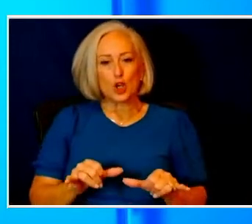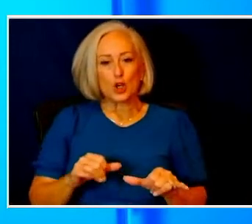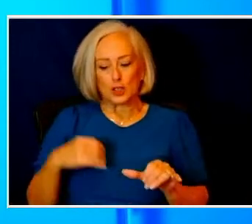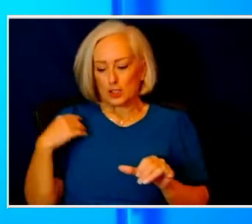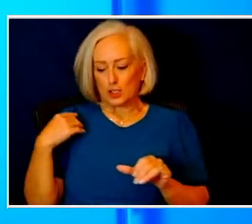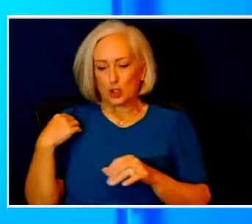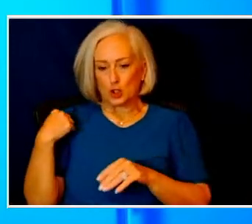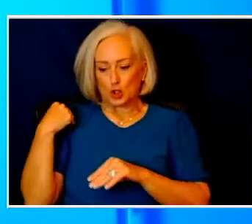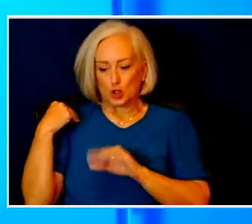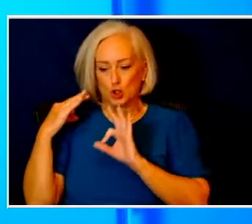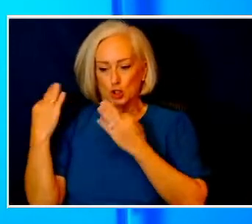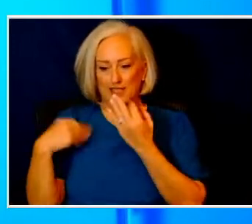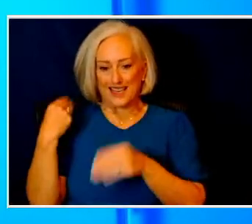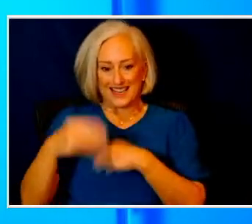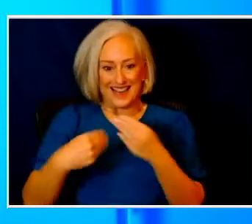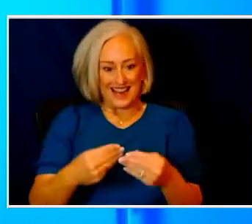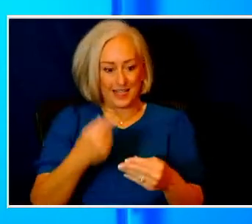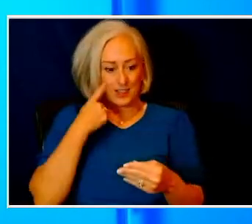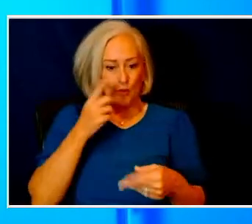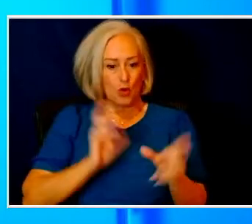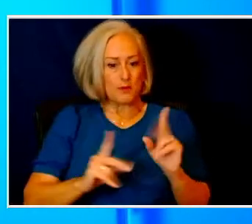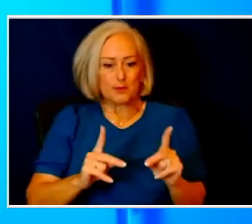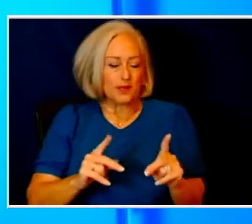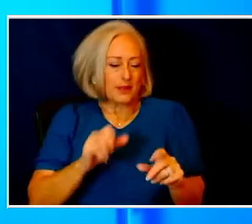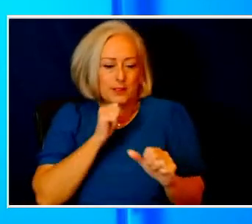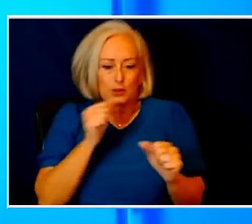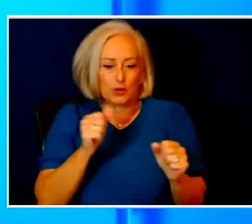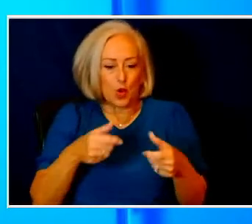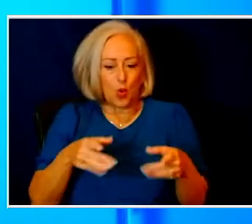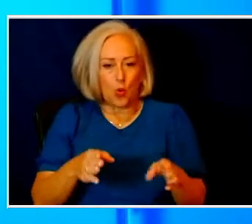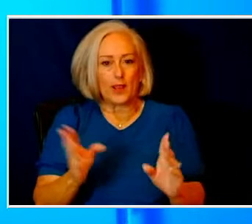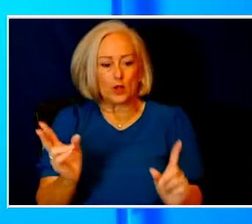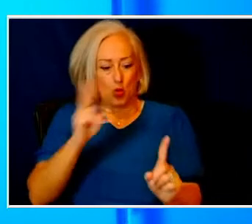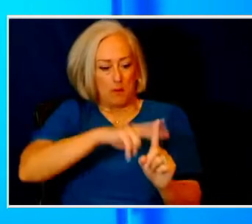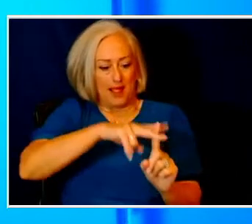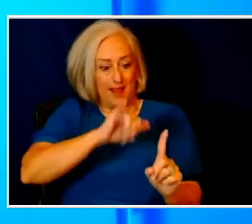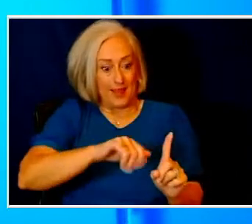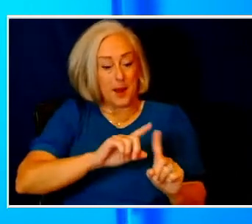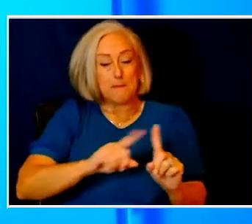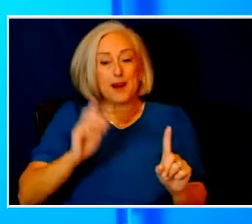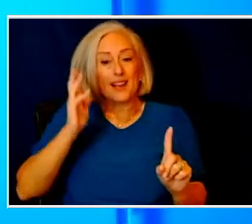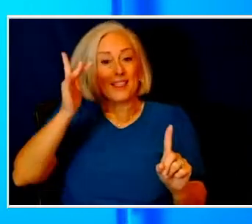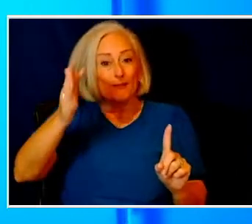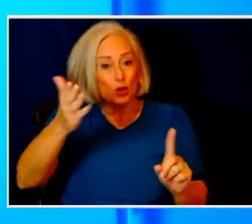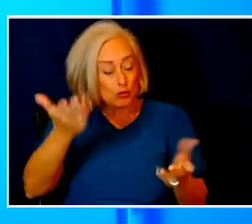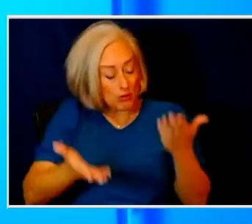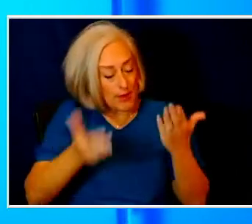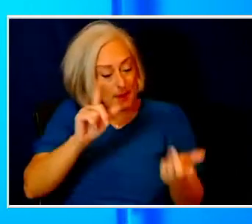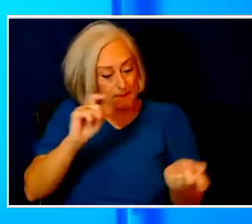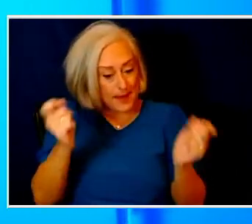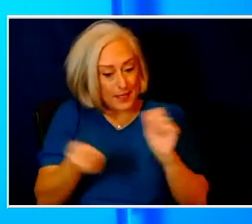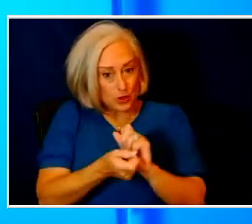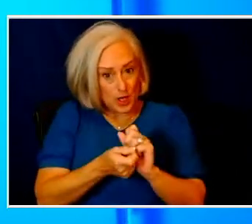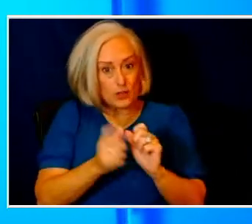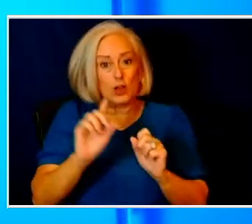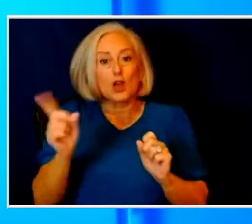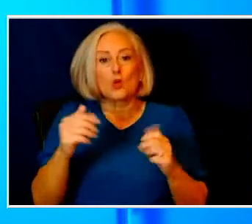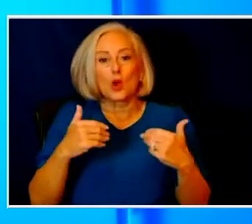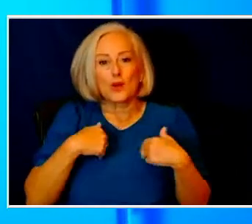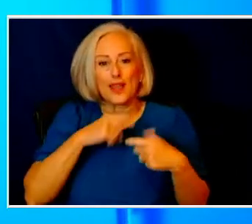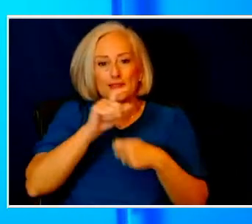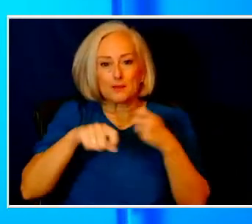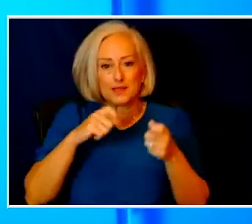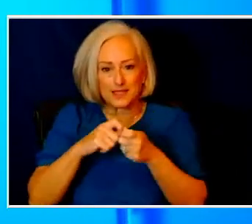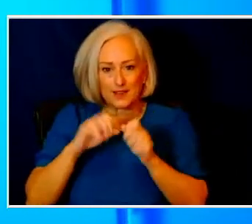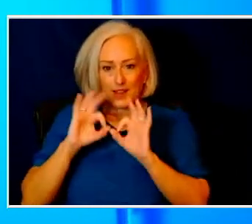practical implications of how we're going to treat them. But that day may change, and there may be a time where we have very specific genetic related